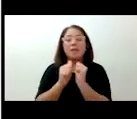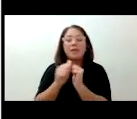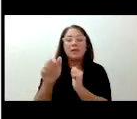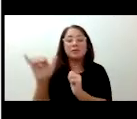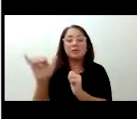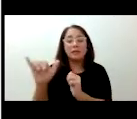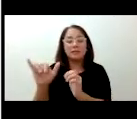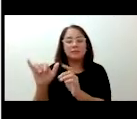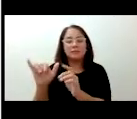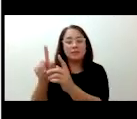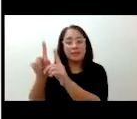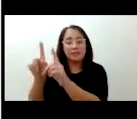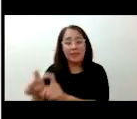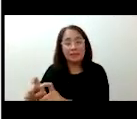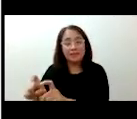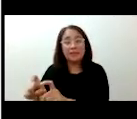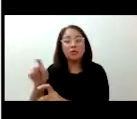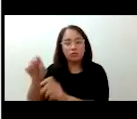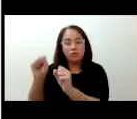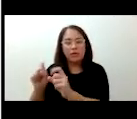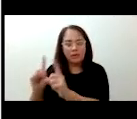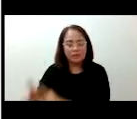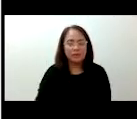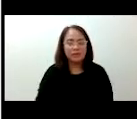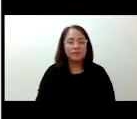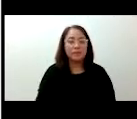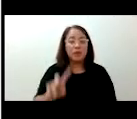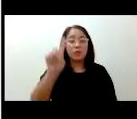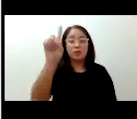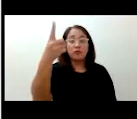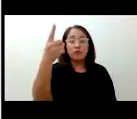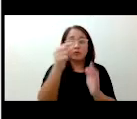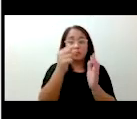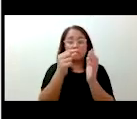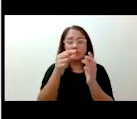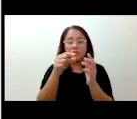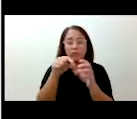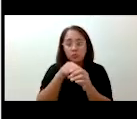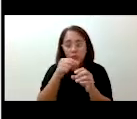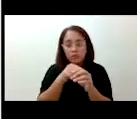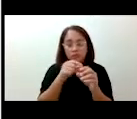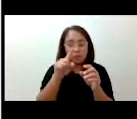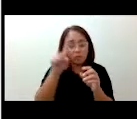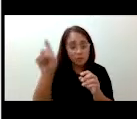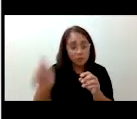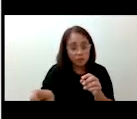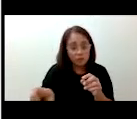So the first question relates to some similarities. First,